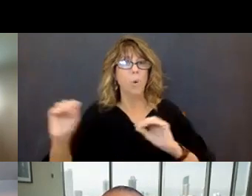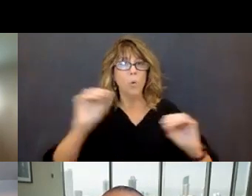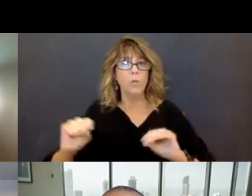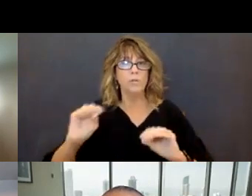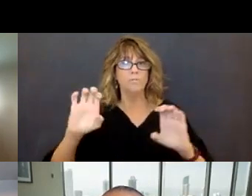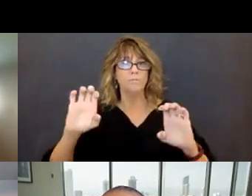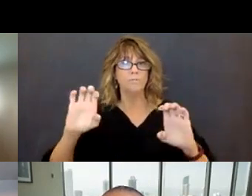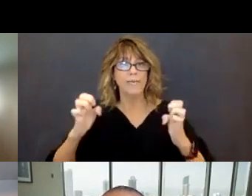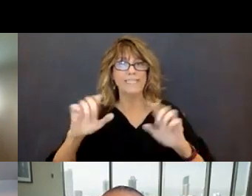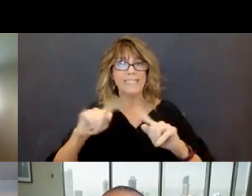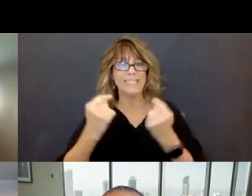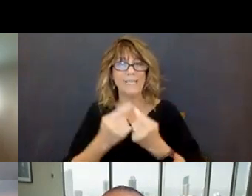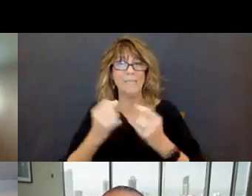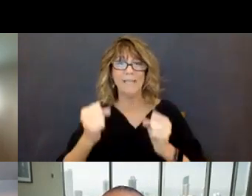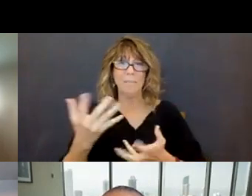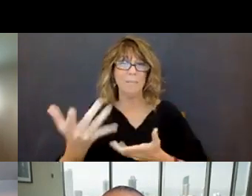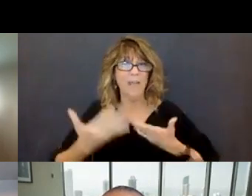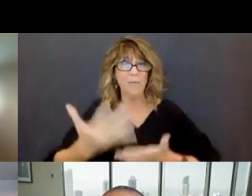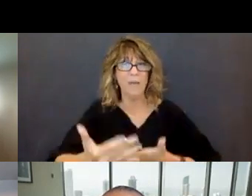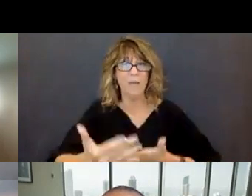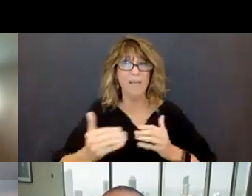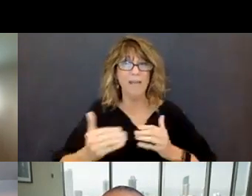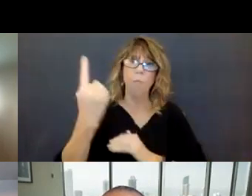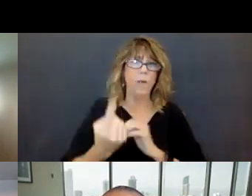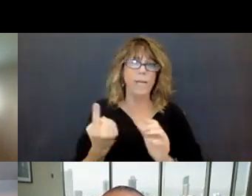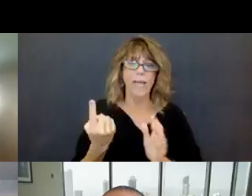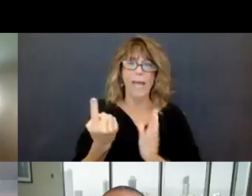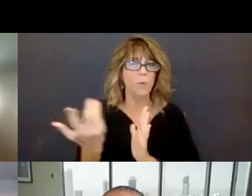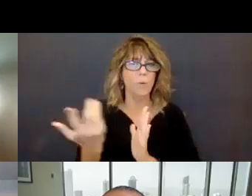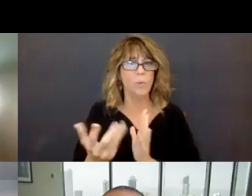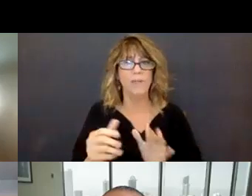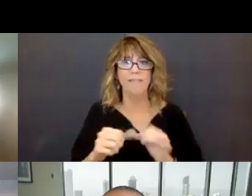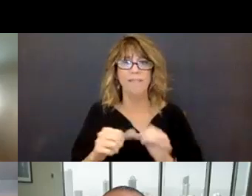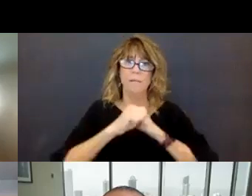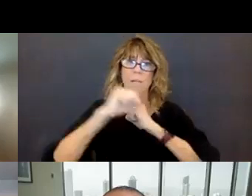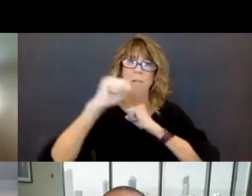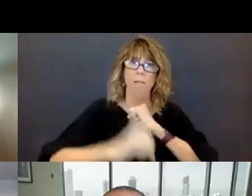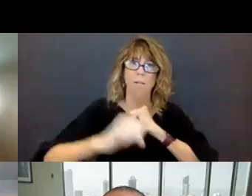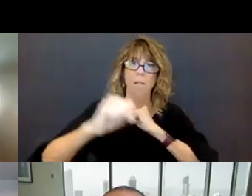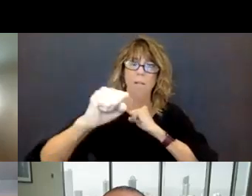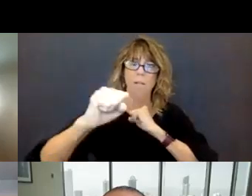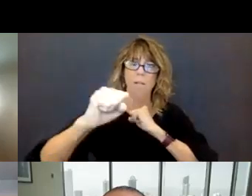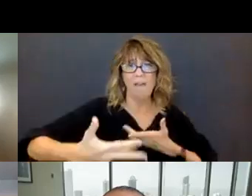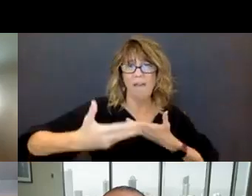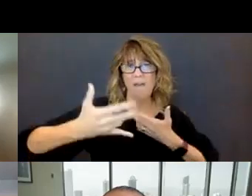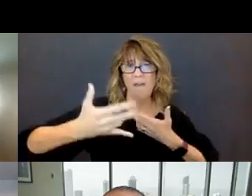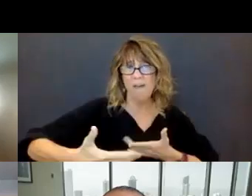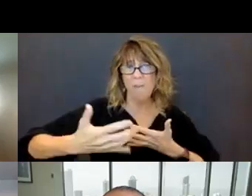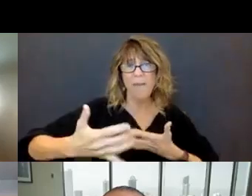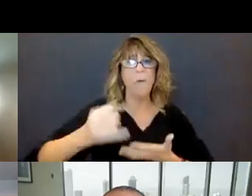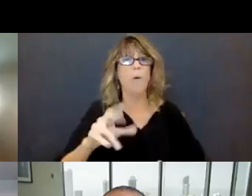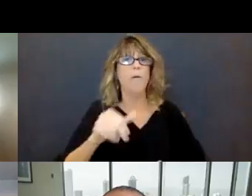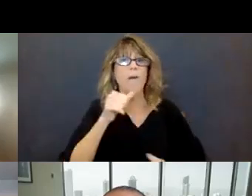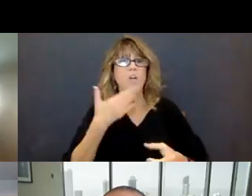So this lack, these long wait times and the lack of adequate training to respond to mental health crisis